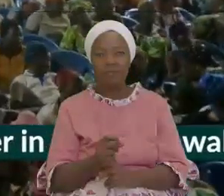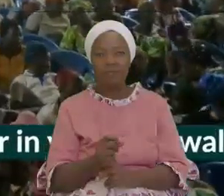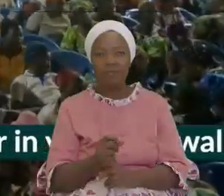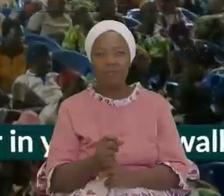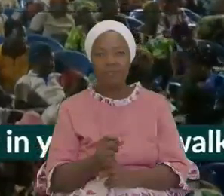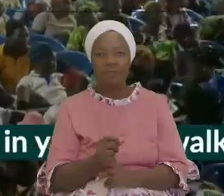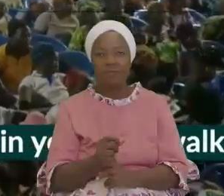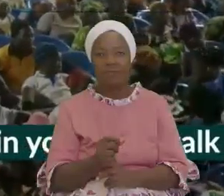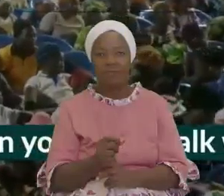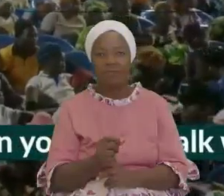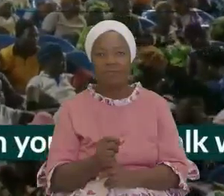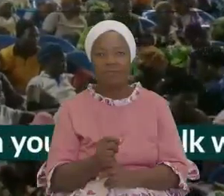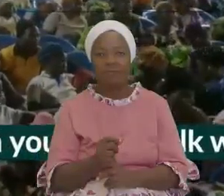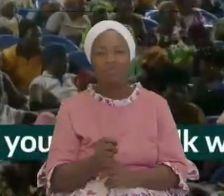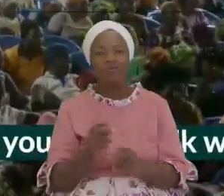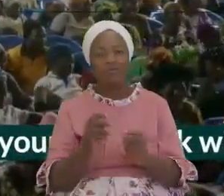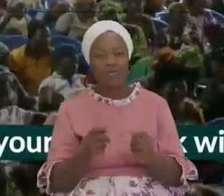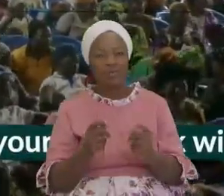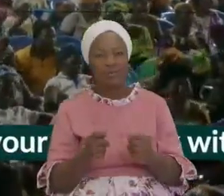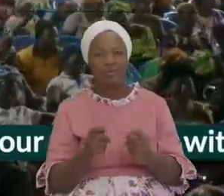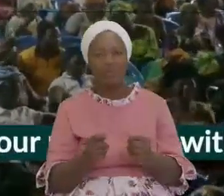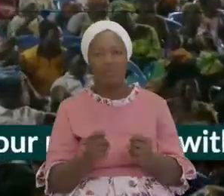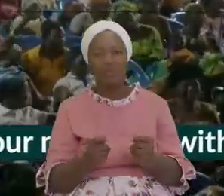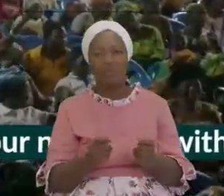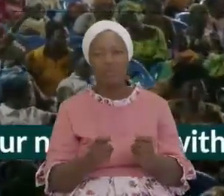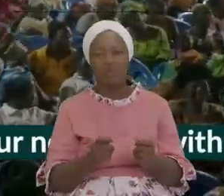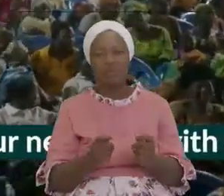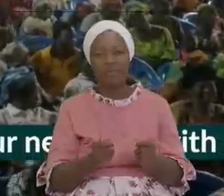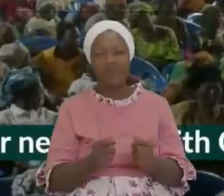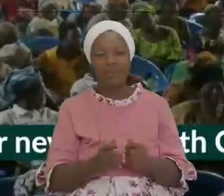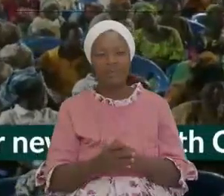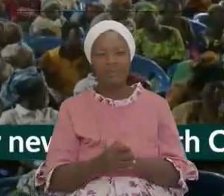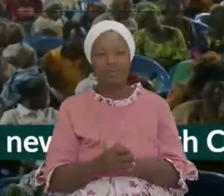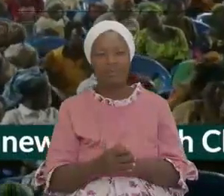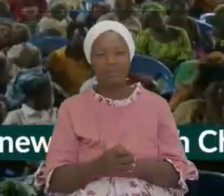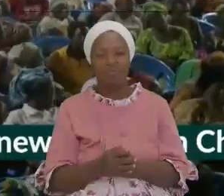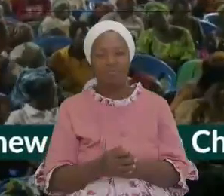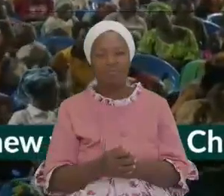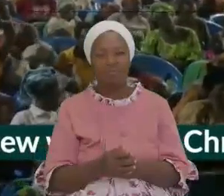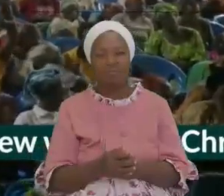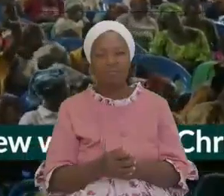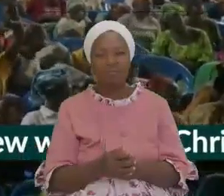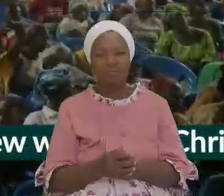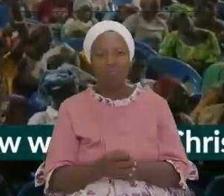Hurry up, hurry up. If I did it, your color.